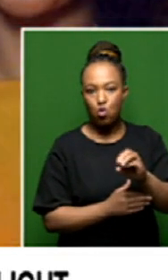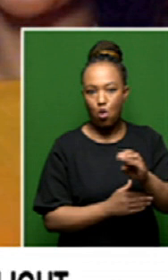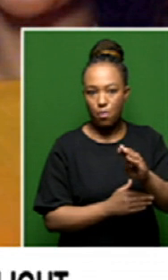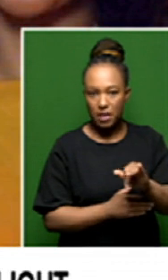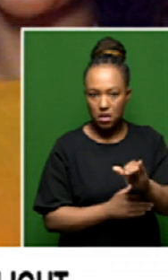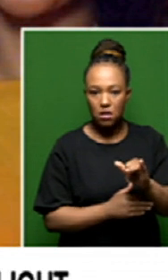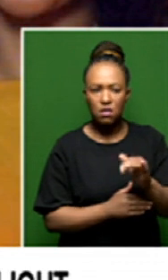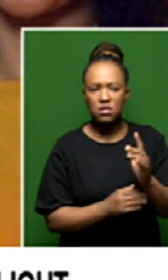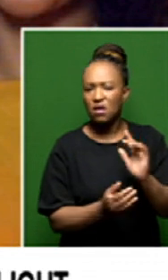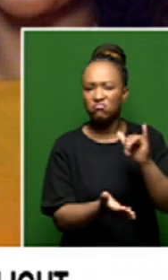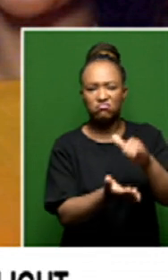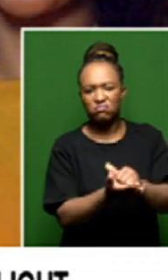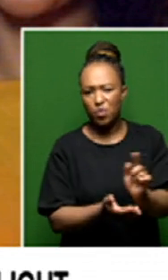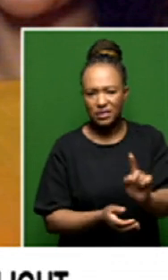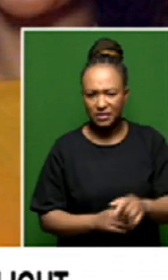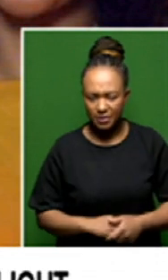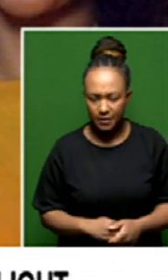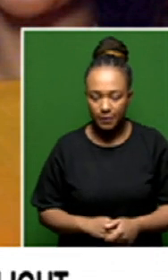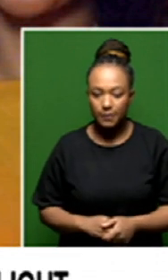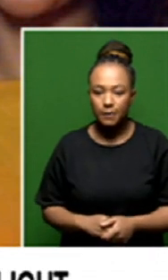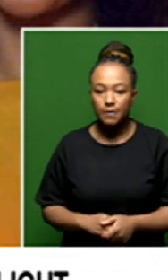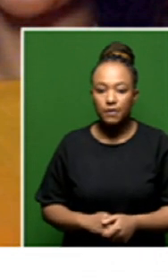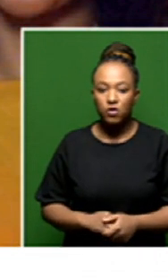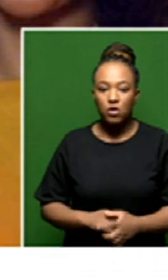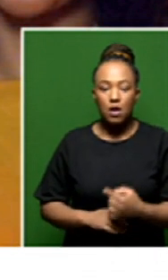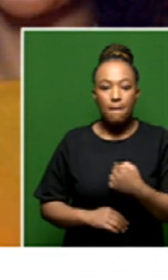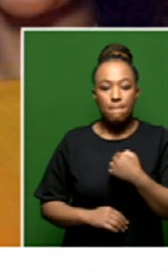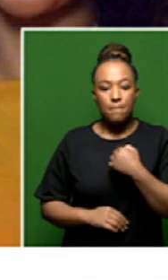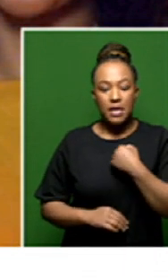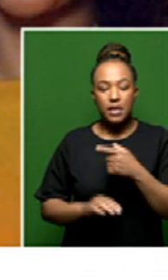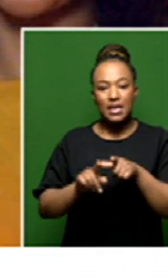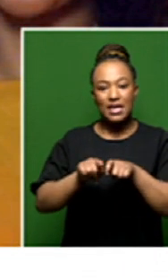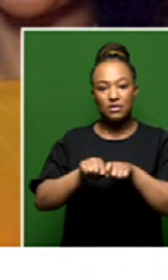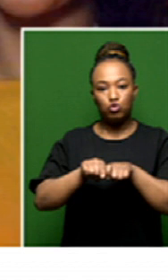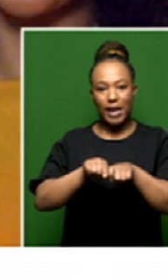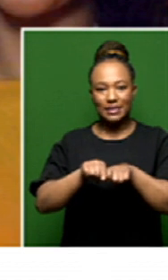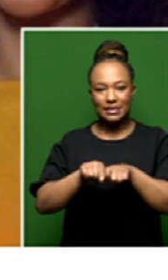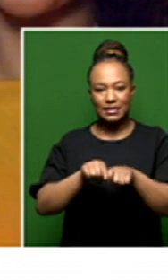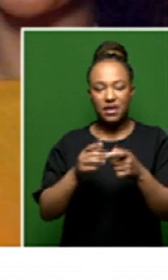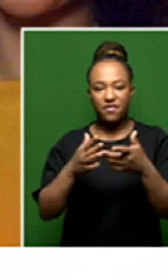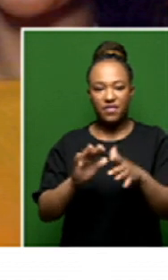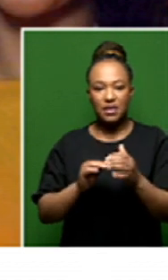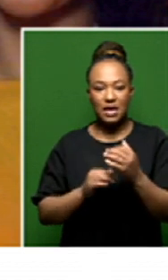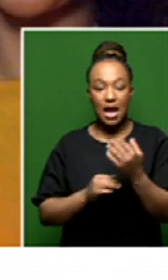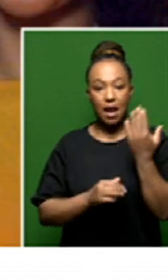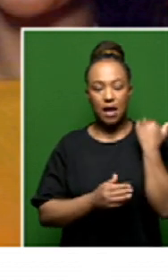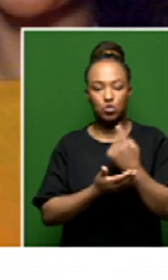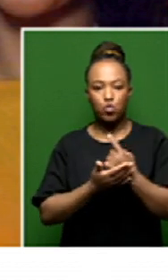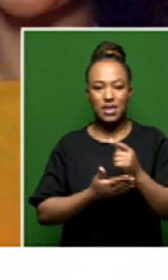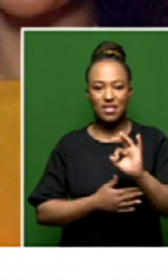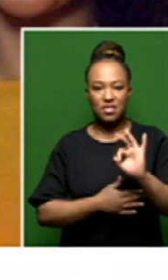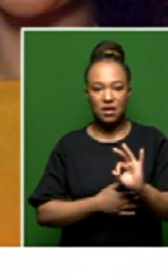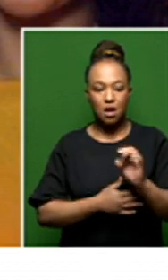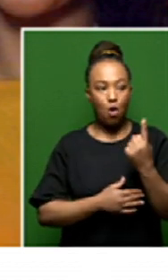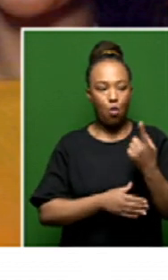so funnily enough, I'd had 3 tests in last week, 2 of them for work and 1 of